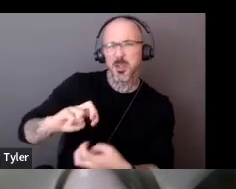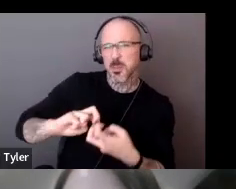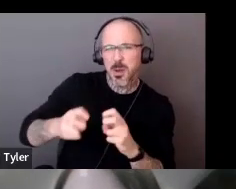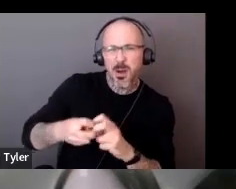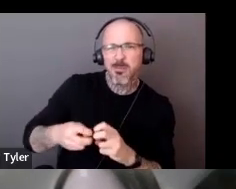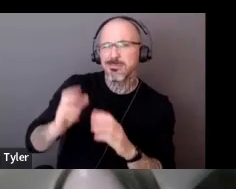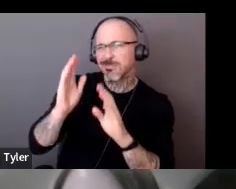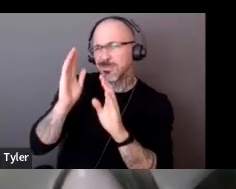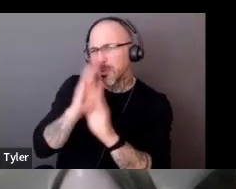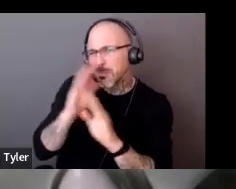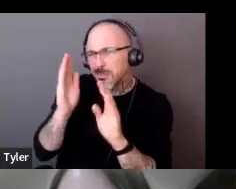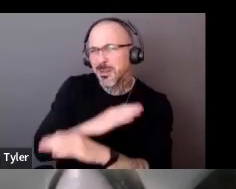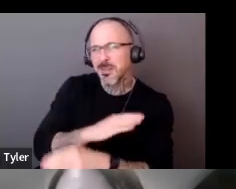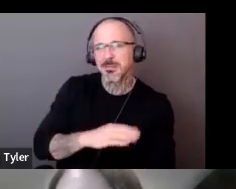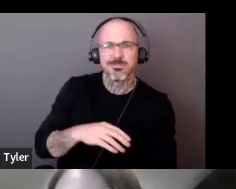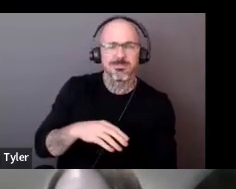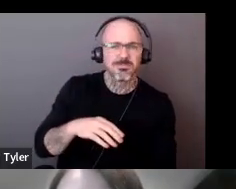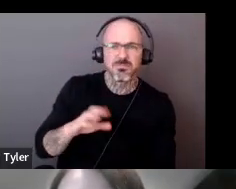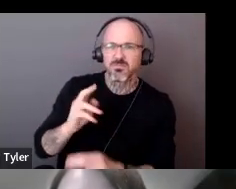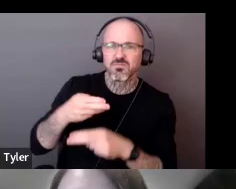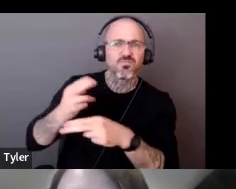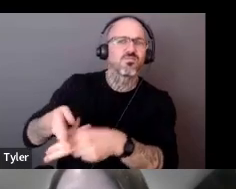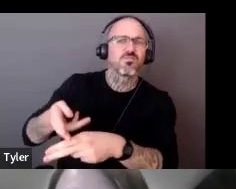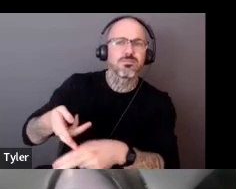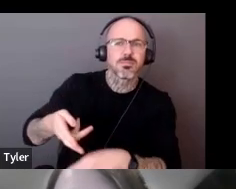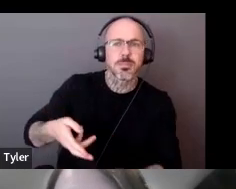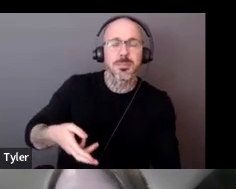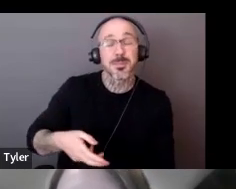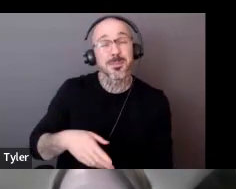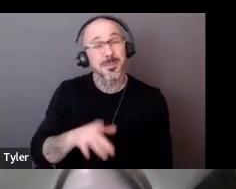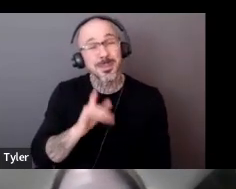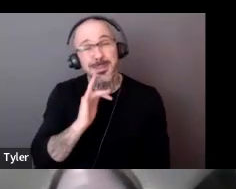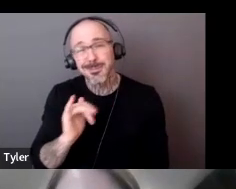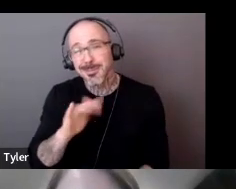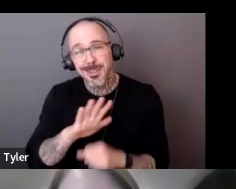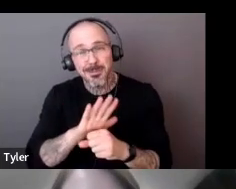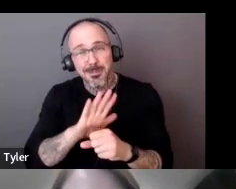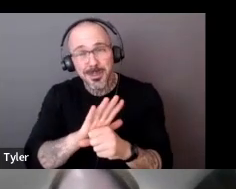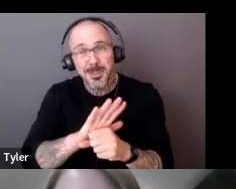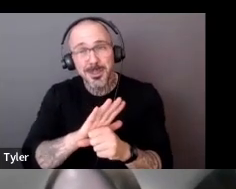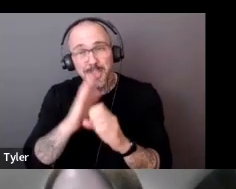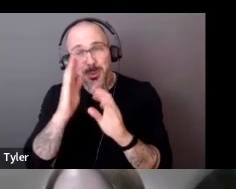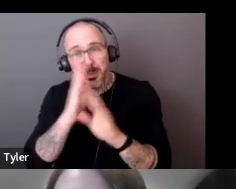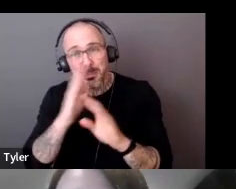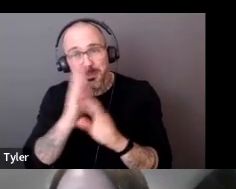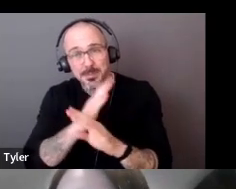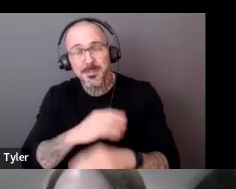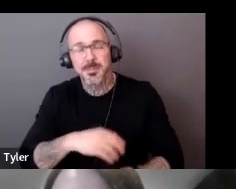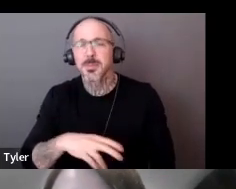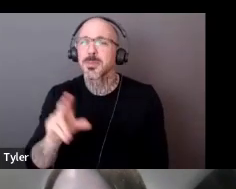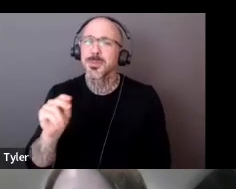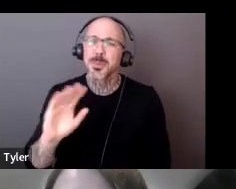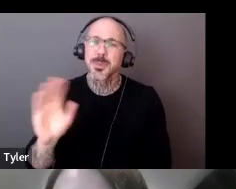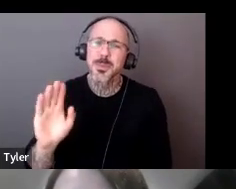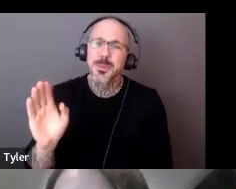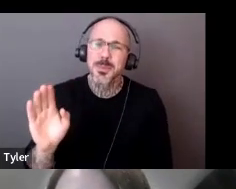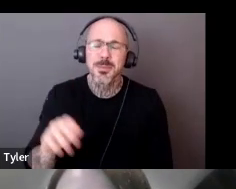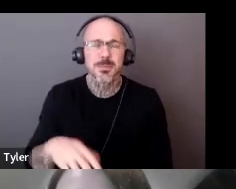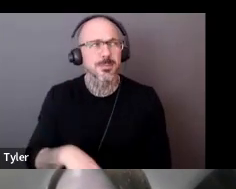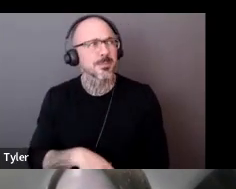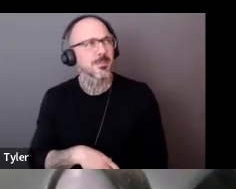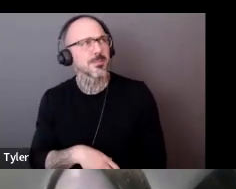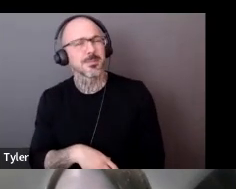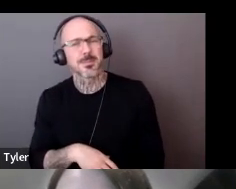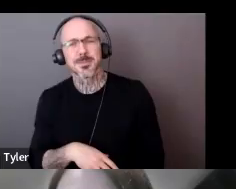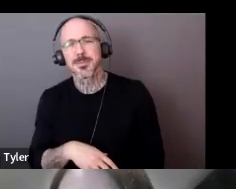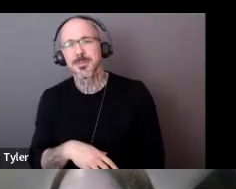who advocate aren't trying to cause trouble, and they're not trying to get people in trouble, they're